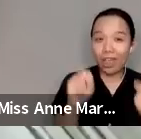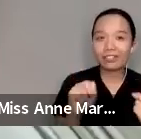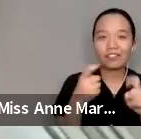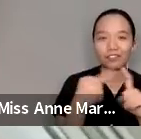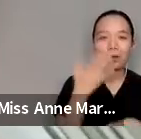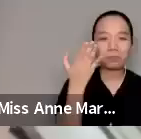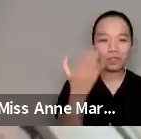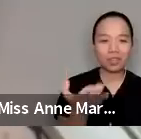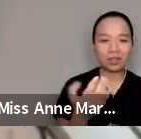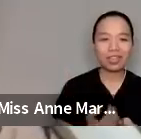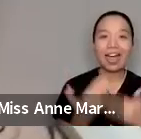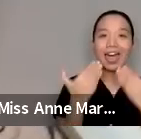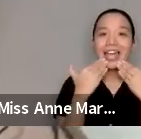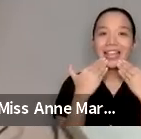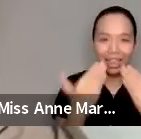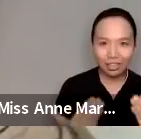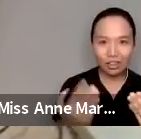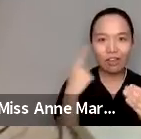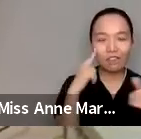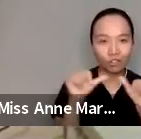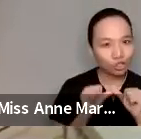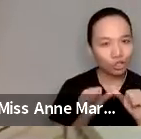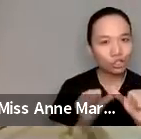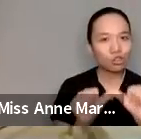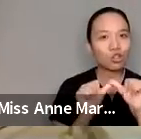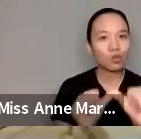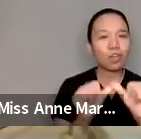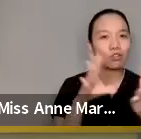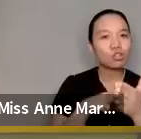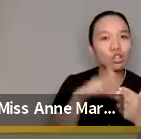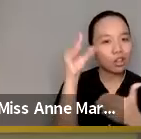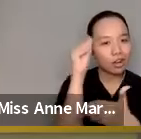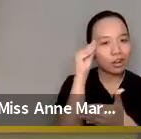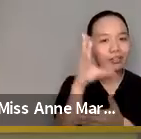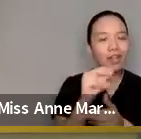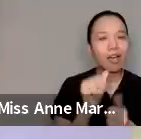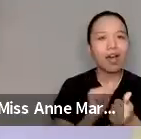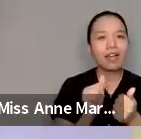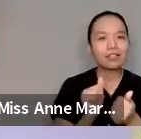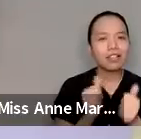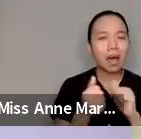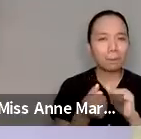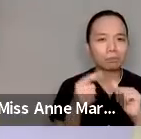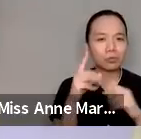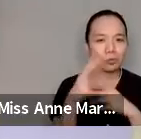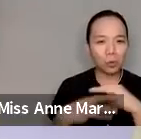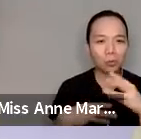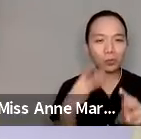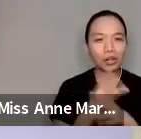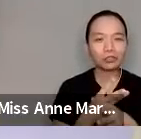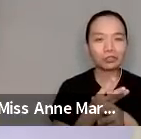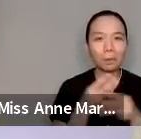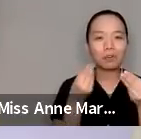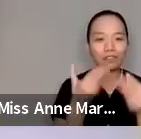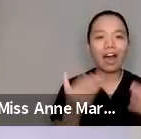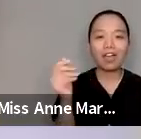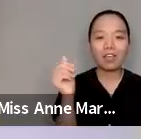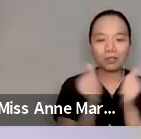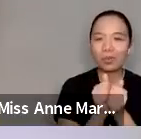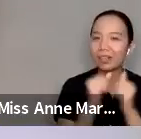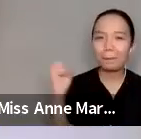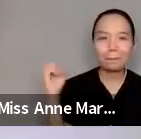you. Thank you for continuing to learn and adapt to the world just to provide us with the